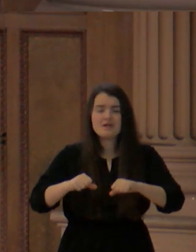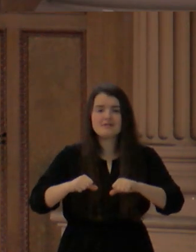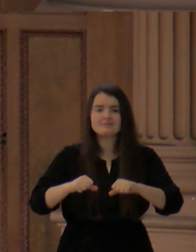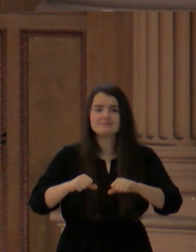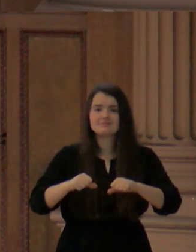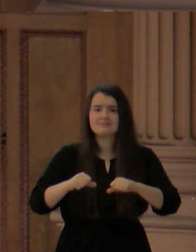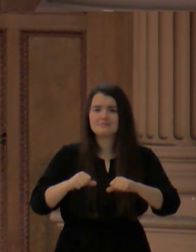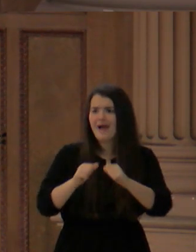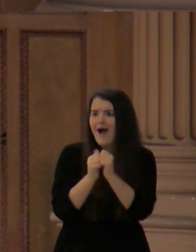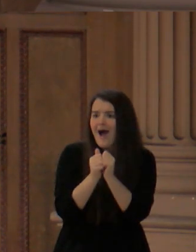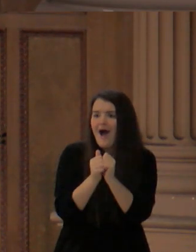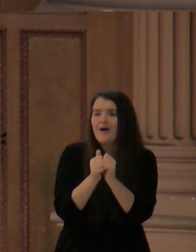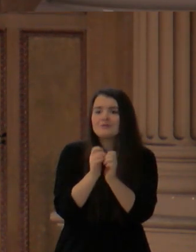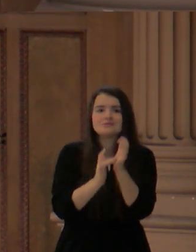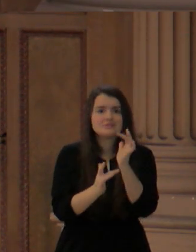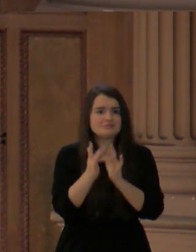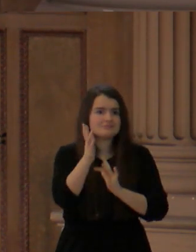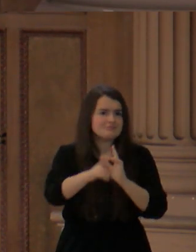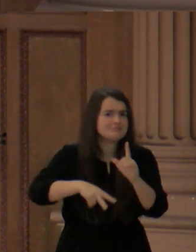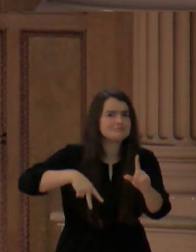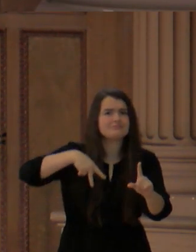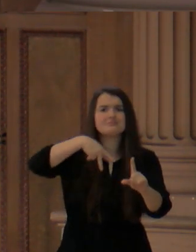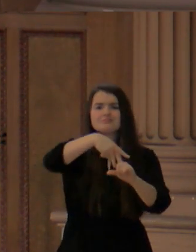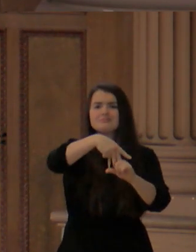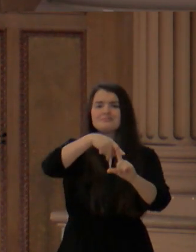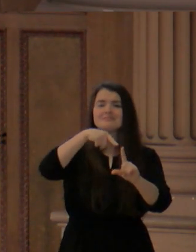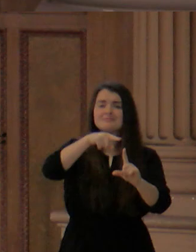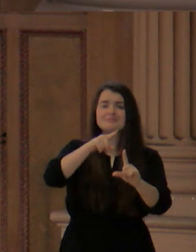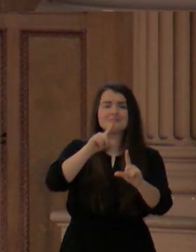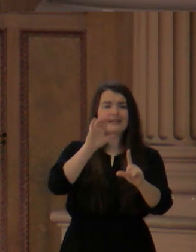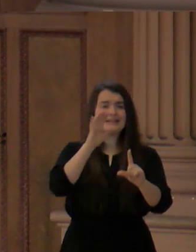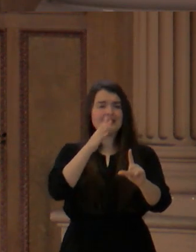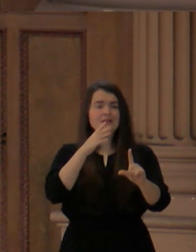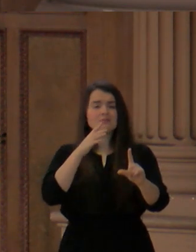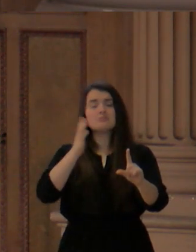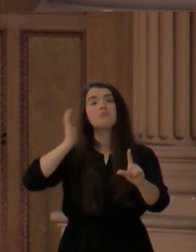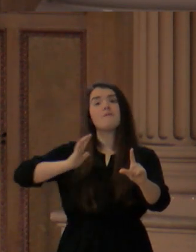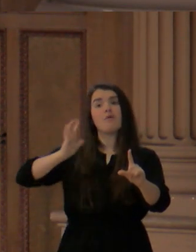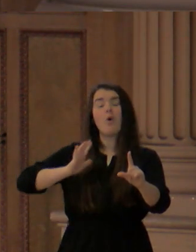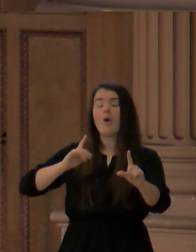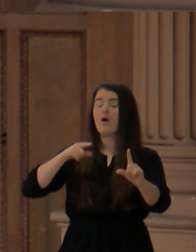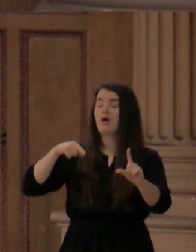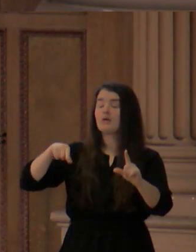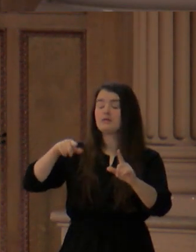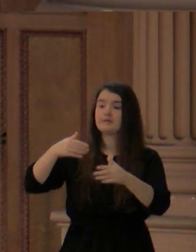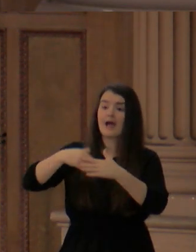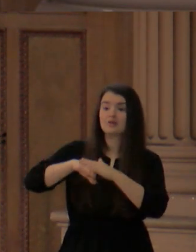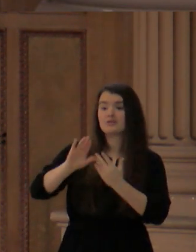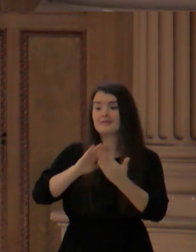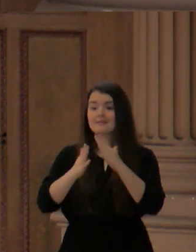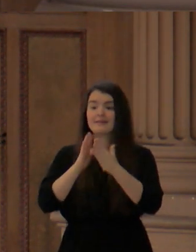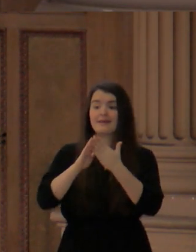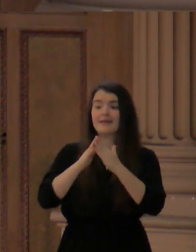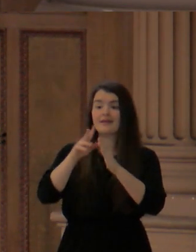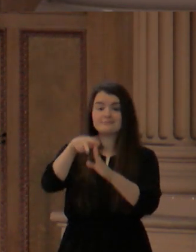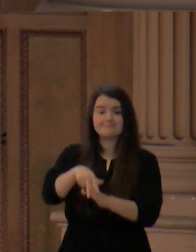it looked like he he was a king when he rode in on the colt but then they put a crown on him and it wasn't a king's crown it was a crown of thorns